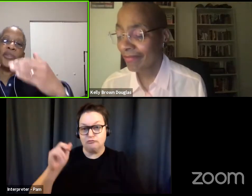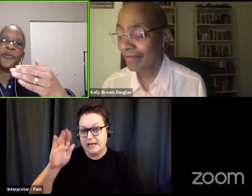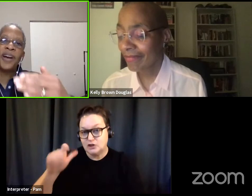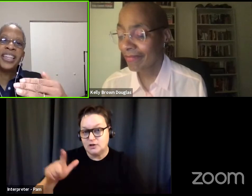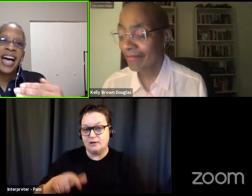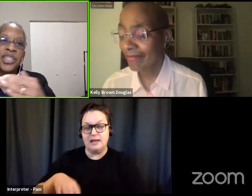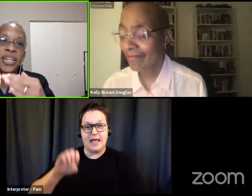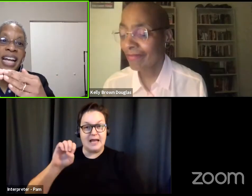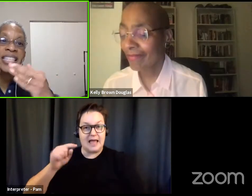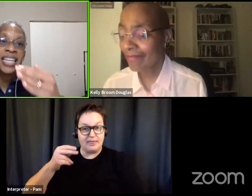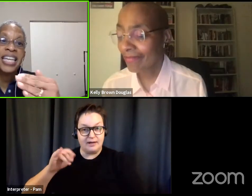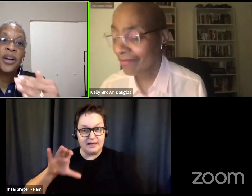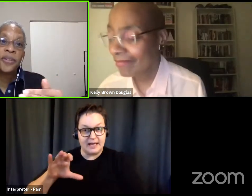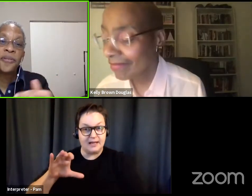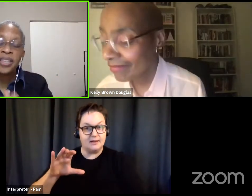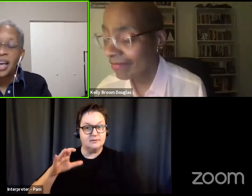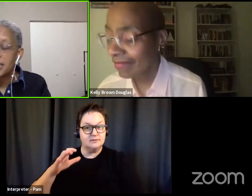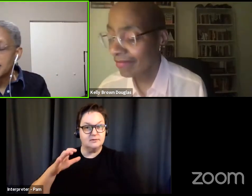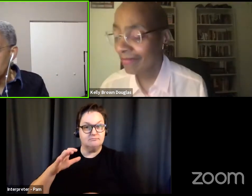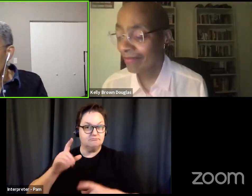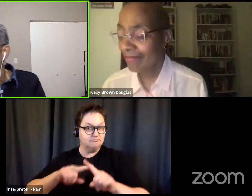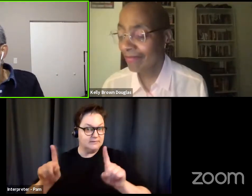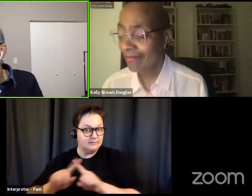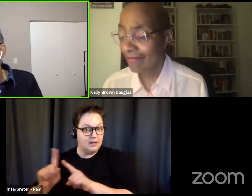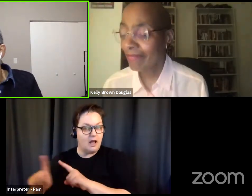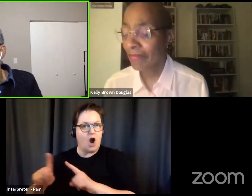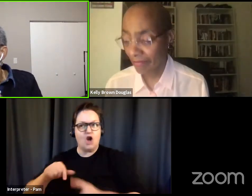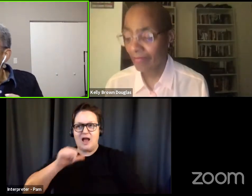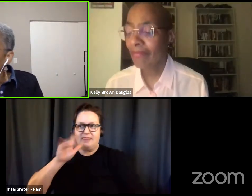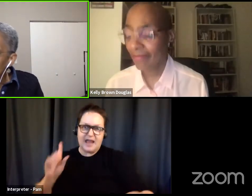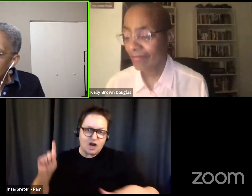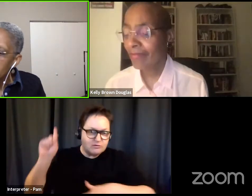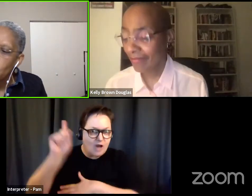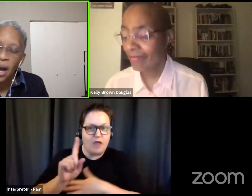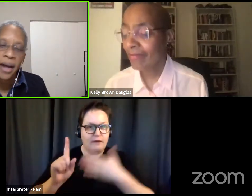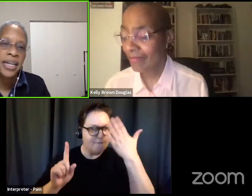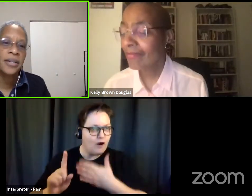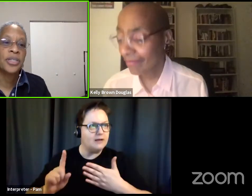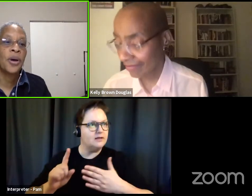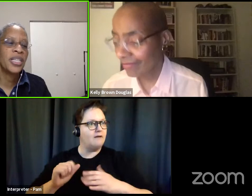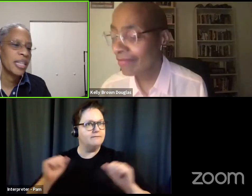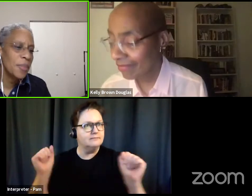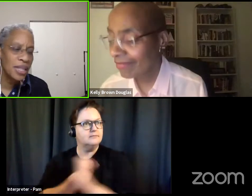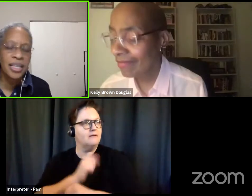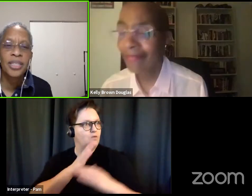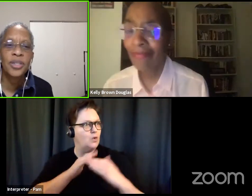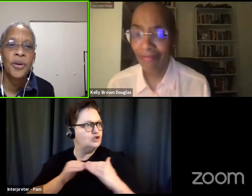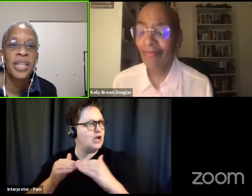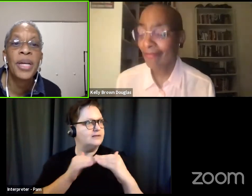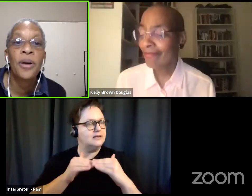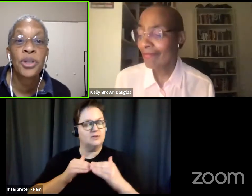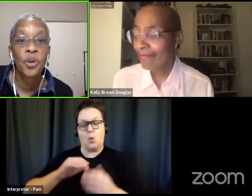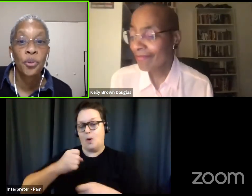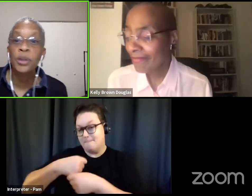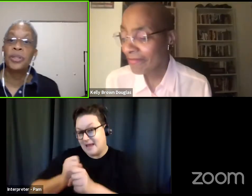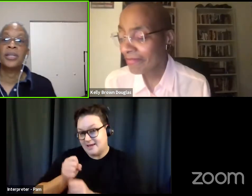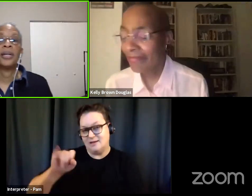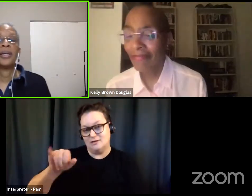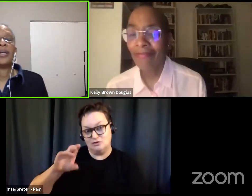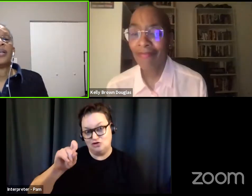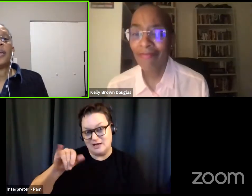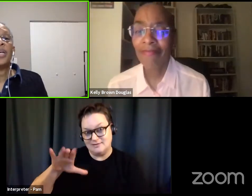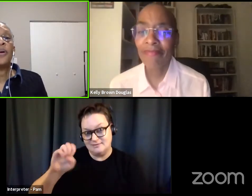not on the front lines, are not seen on the front lines of justice making? What is going on here? So I said, let me look at the story. Let me go to the